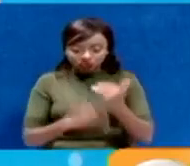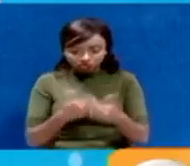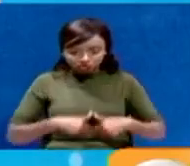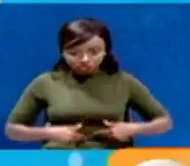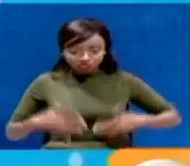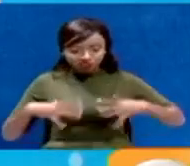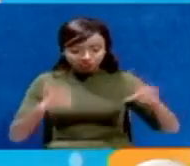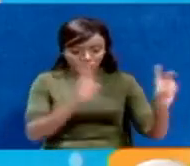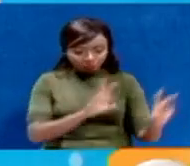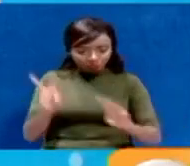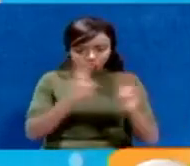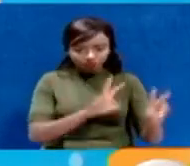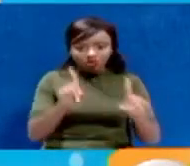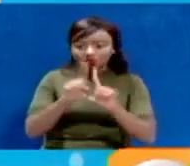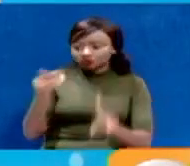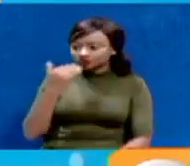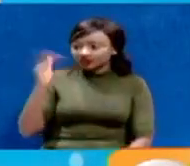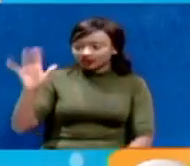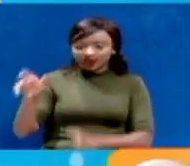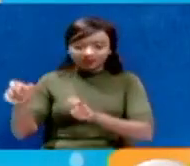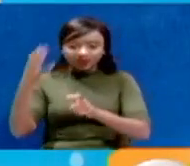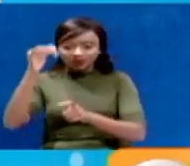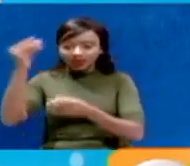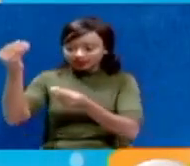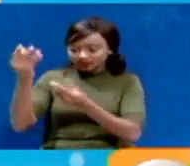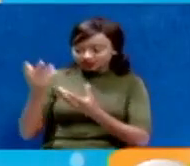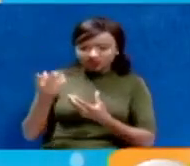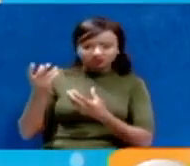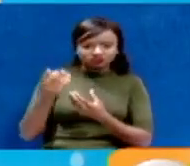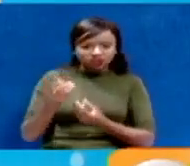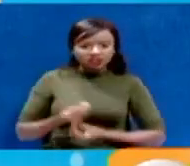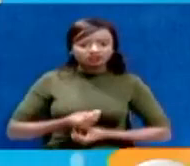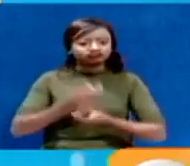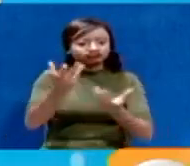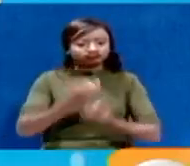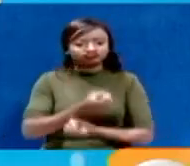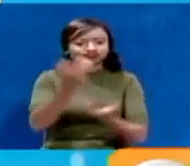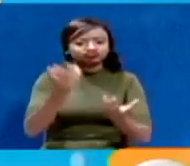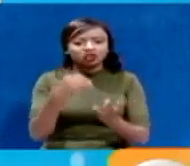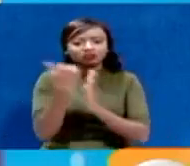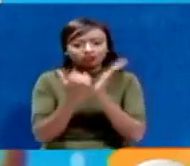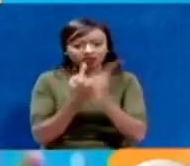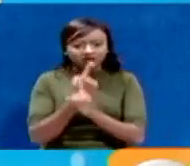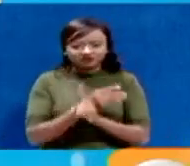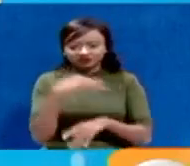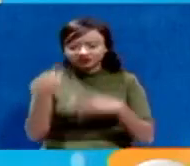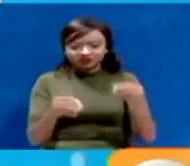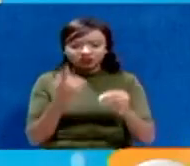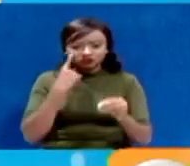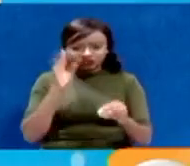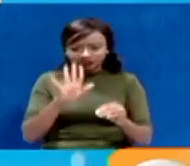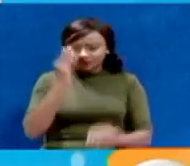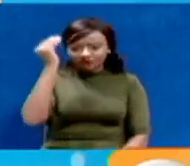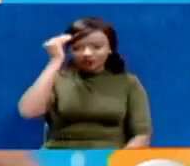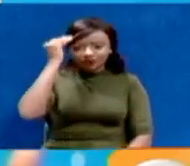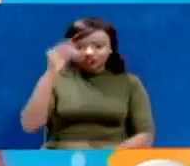young people. I thank the media in terms of the content that they've actually been releasing out. It's been good to see that for the educational